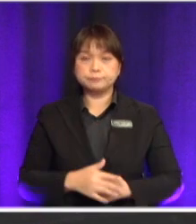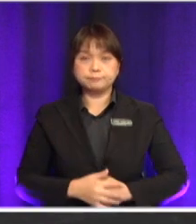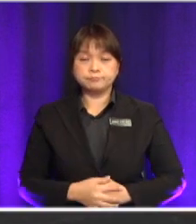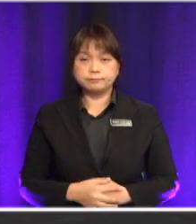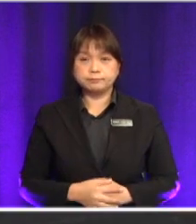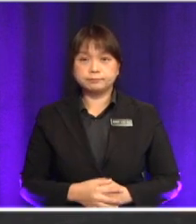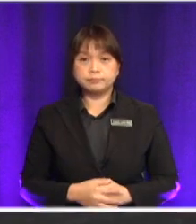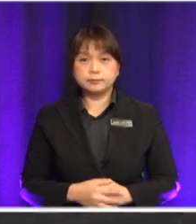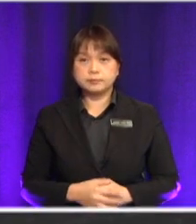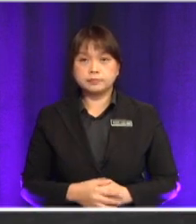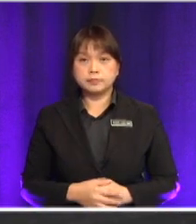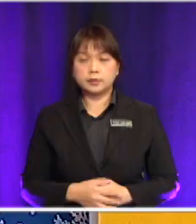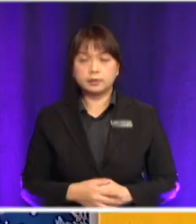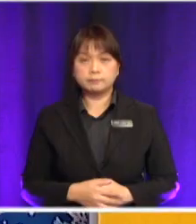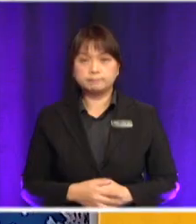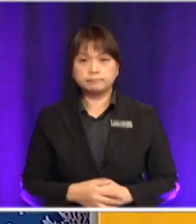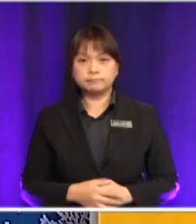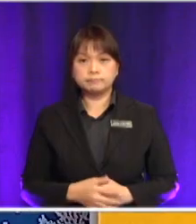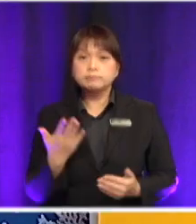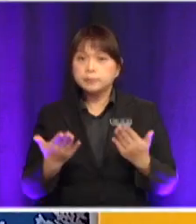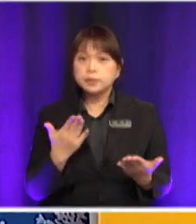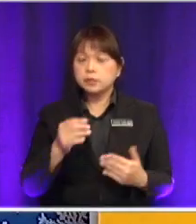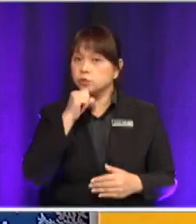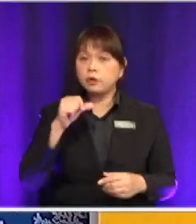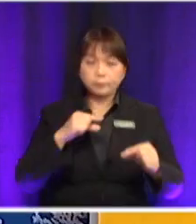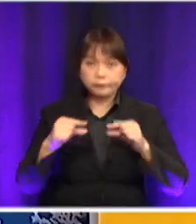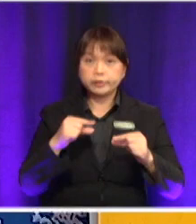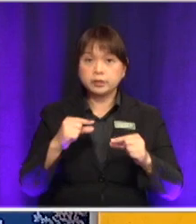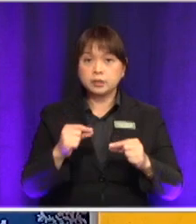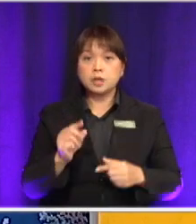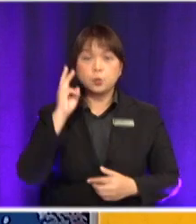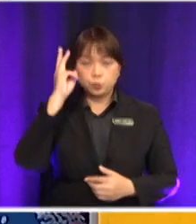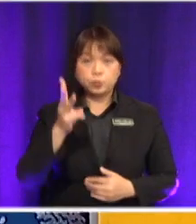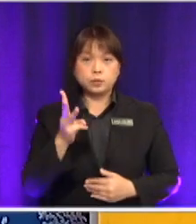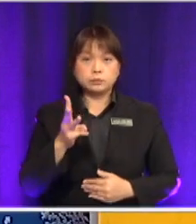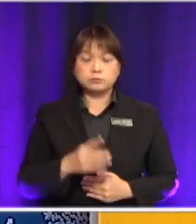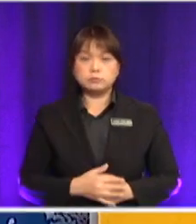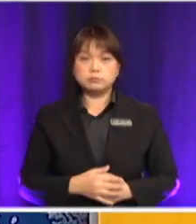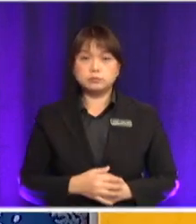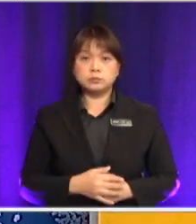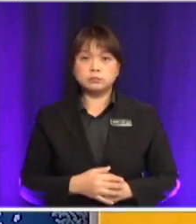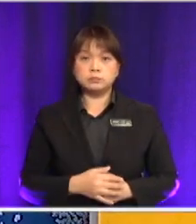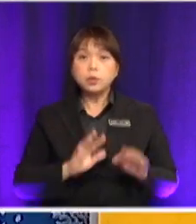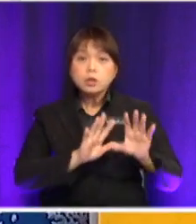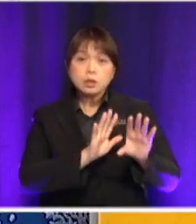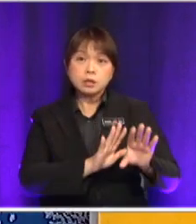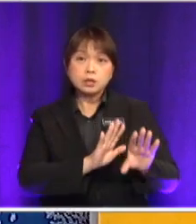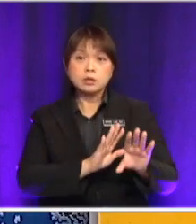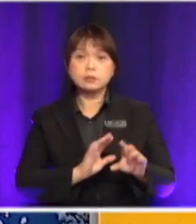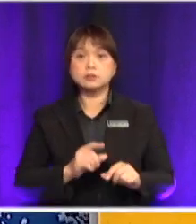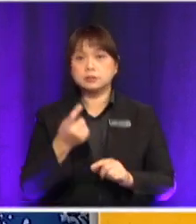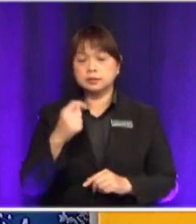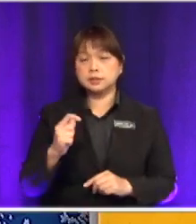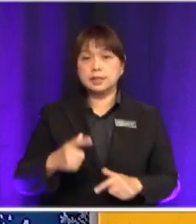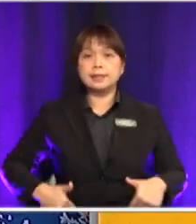Leroy probably not moving at all. So it was able to alert the lifeguard, who managed to save his life. Wow. All right.